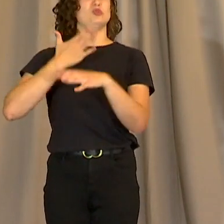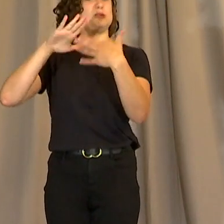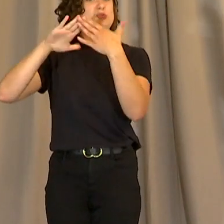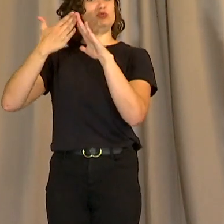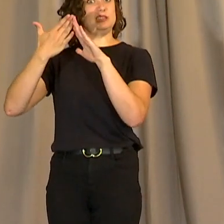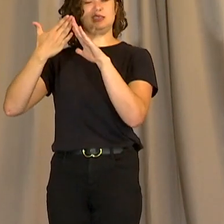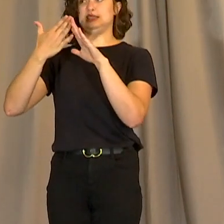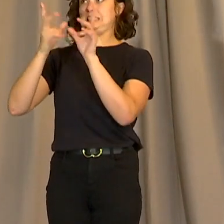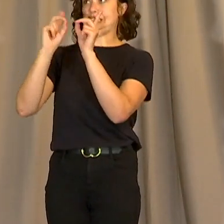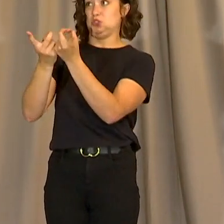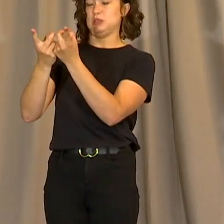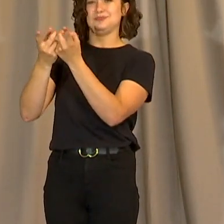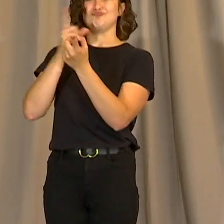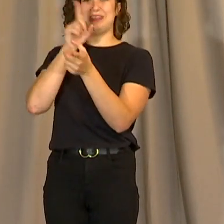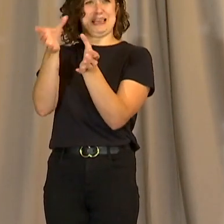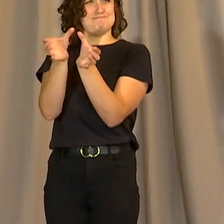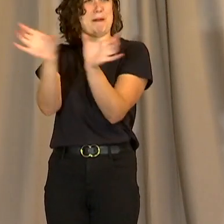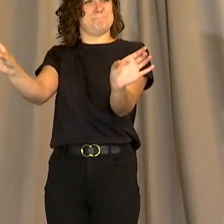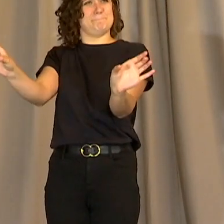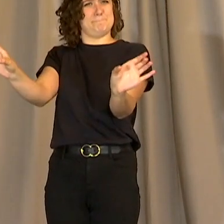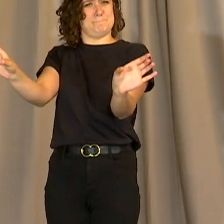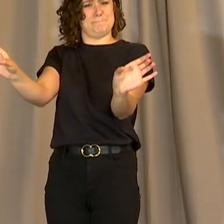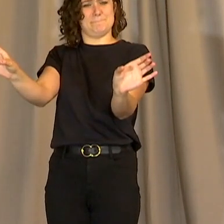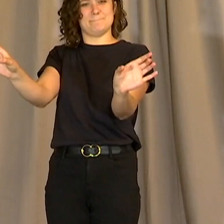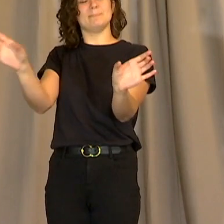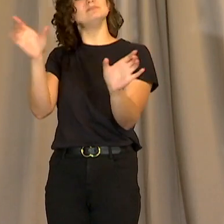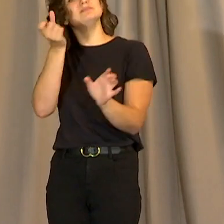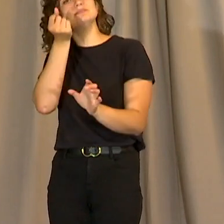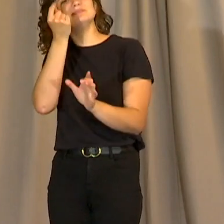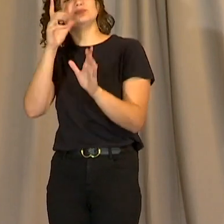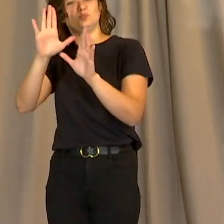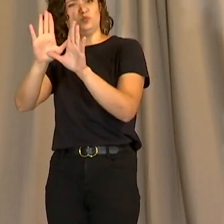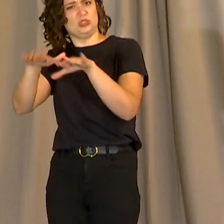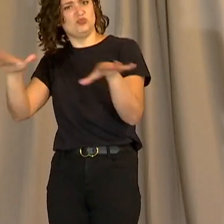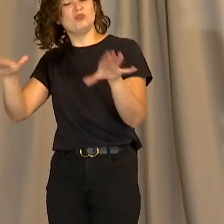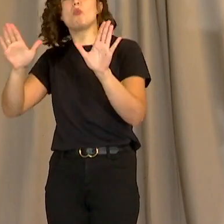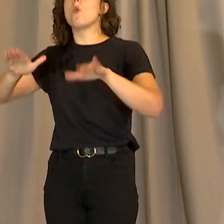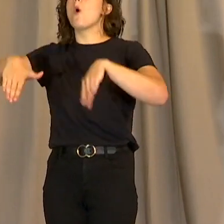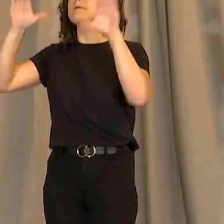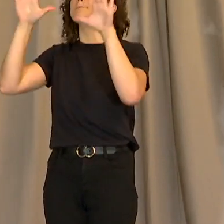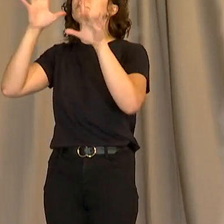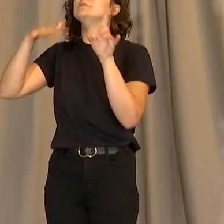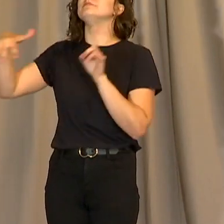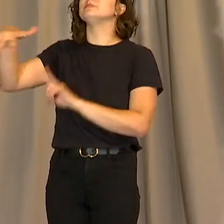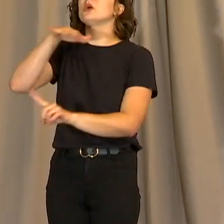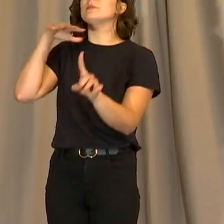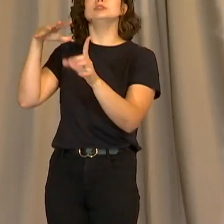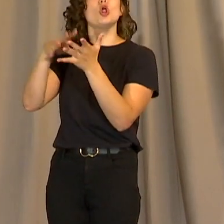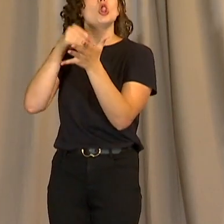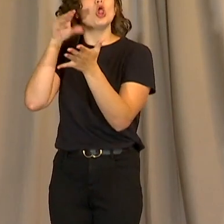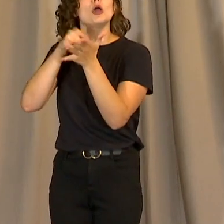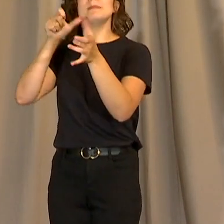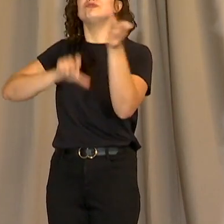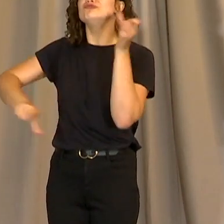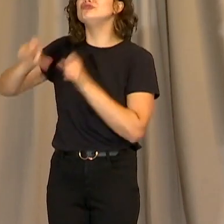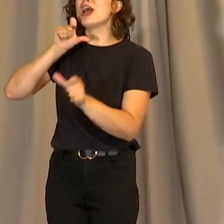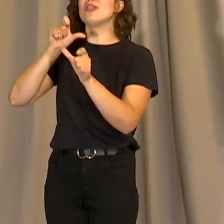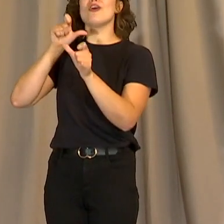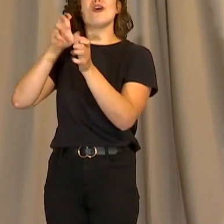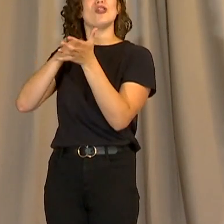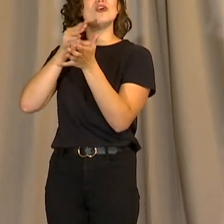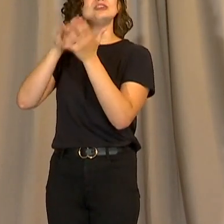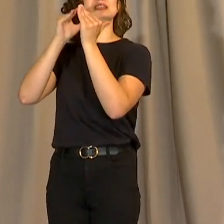segregated. So our children are growing up in environments where they don't have the opportunity to learn a lot about each other, to learn